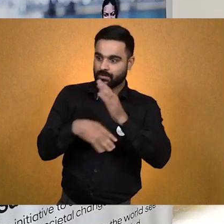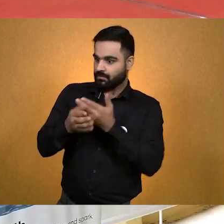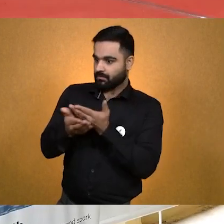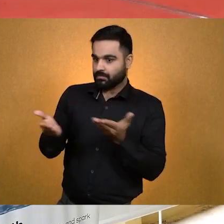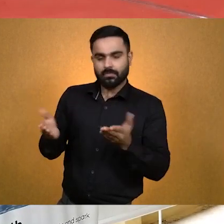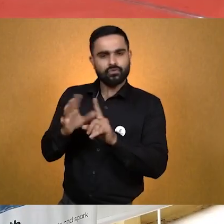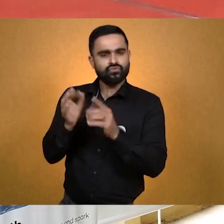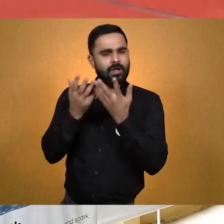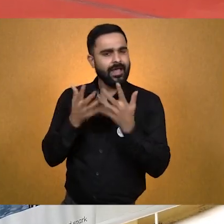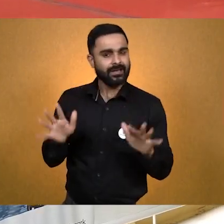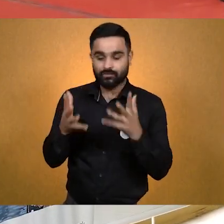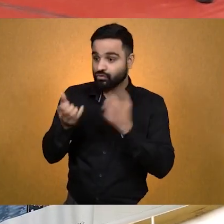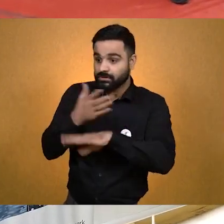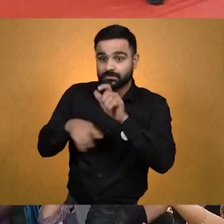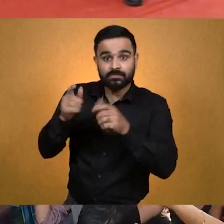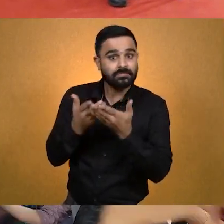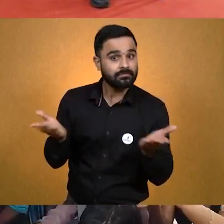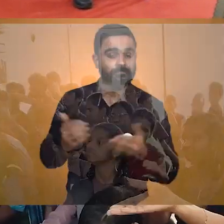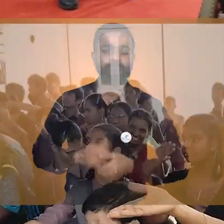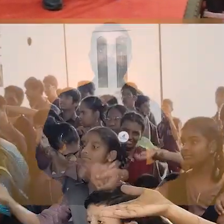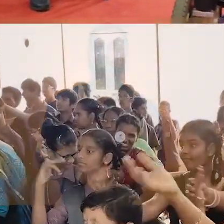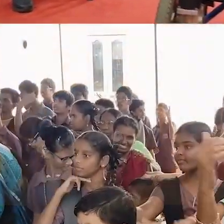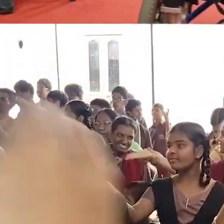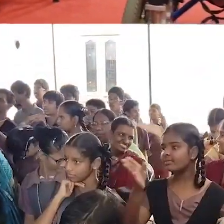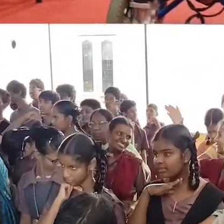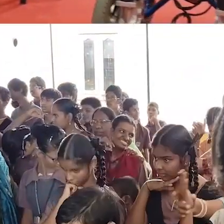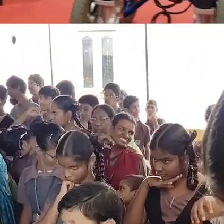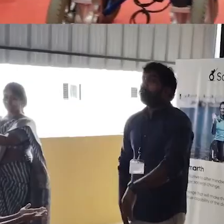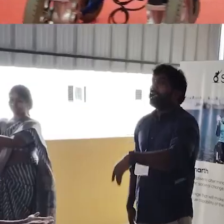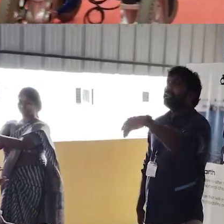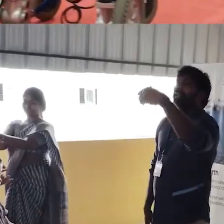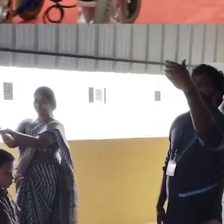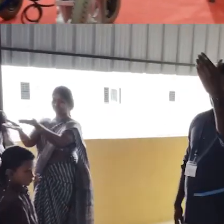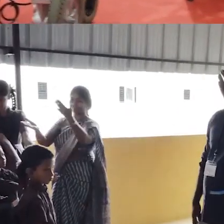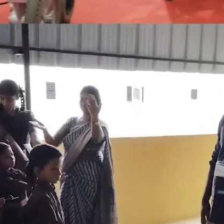want. And today, yes, we will be talking about